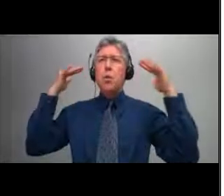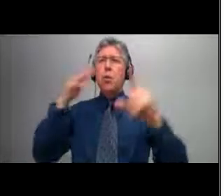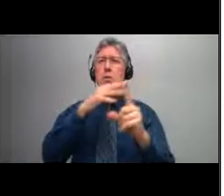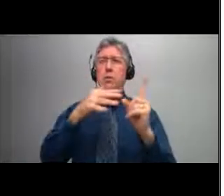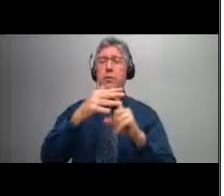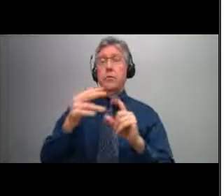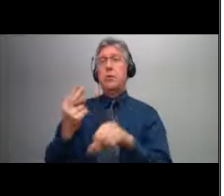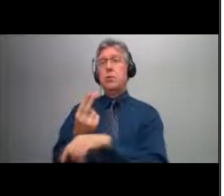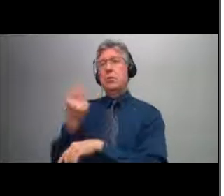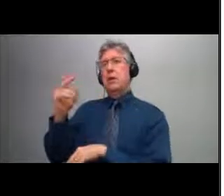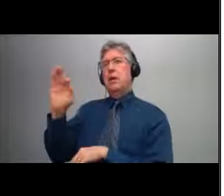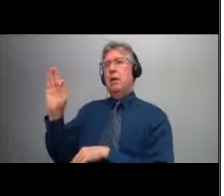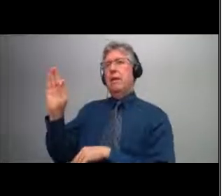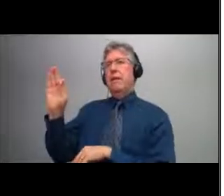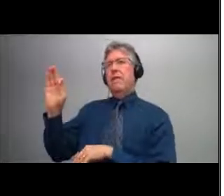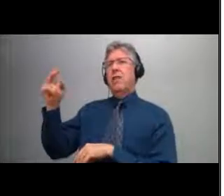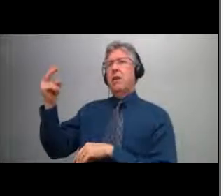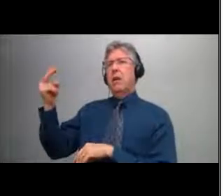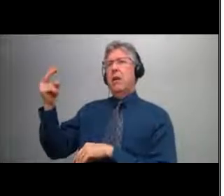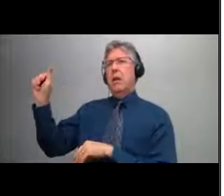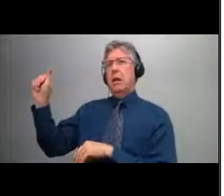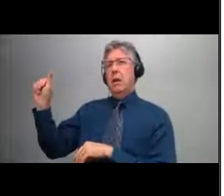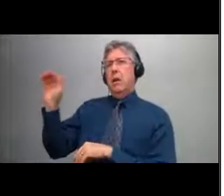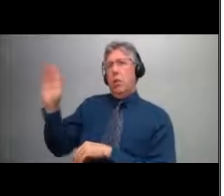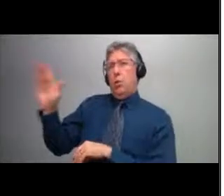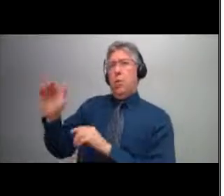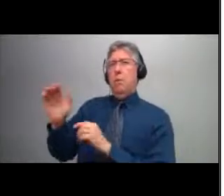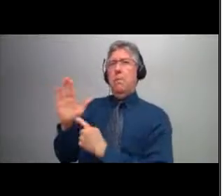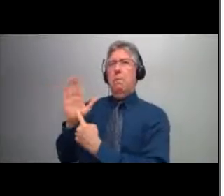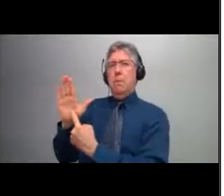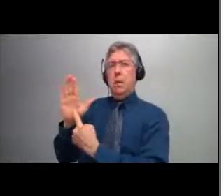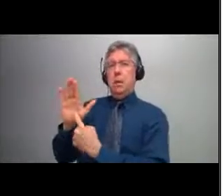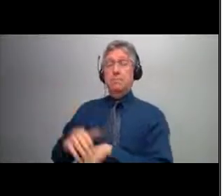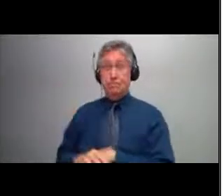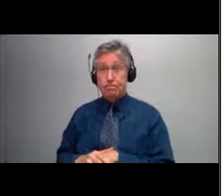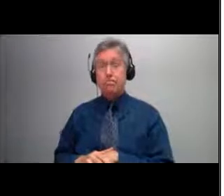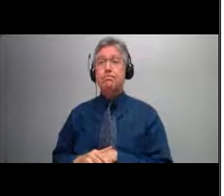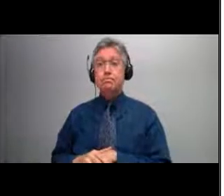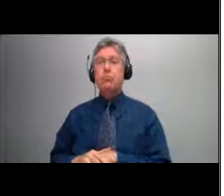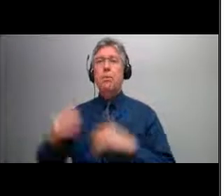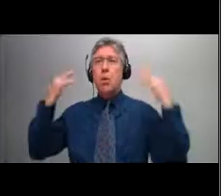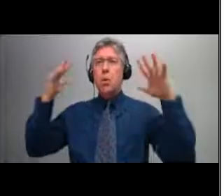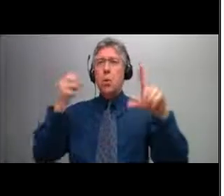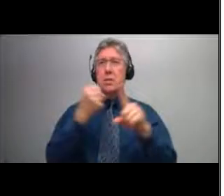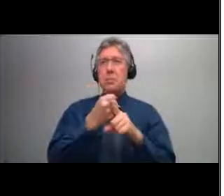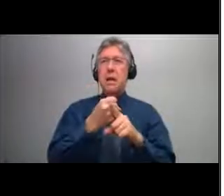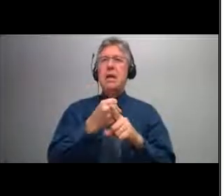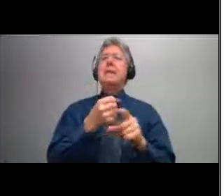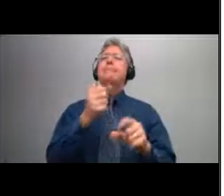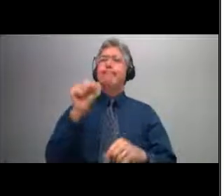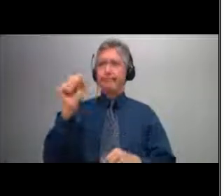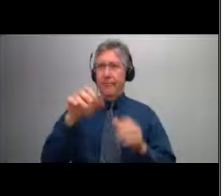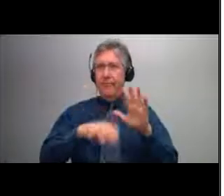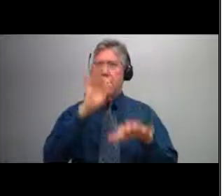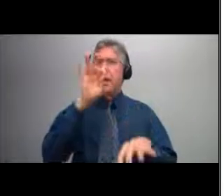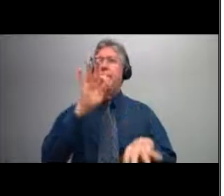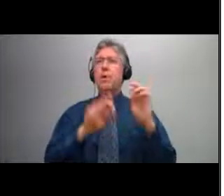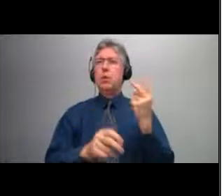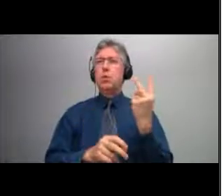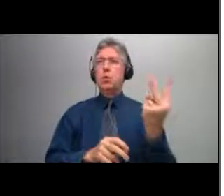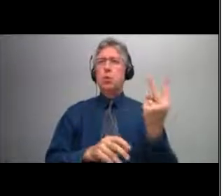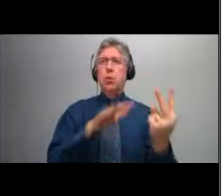Highway Administration's traffic noise model. Noise impacts were determined to occur within 2 of these 5 communities. Noise barriers